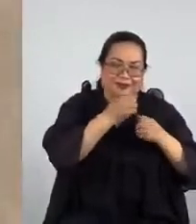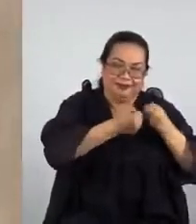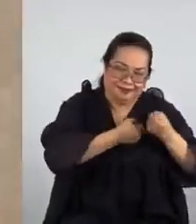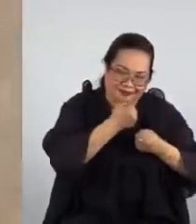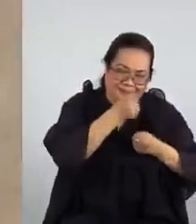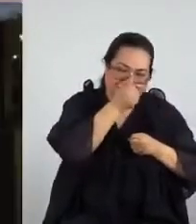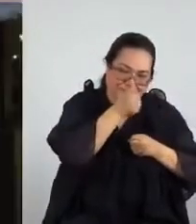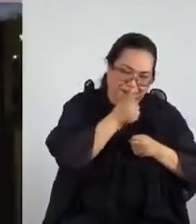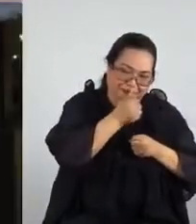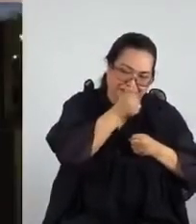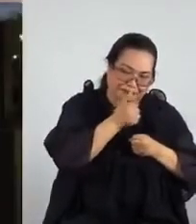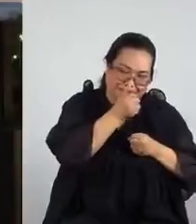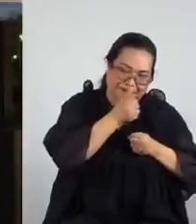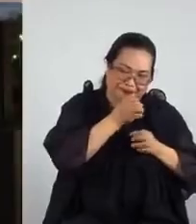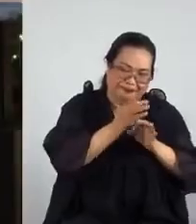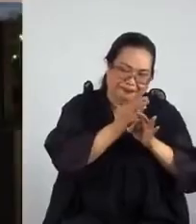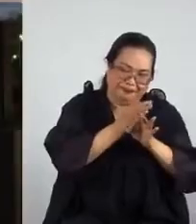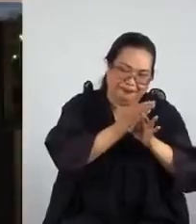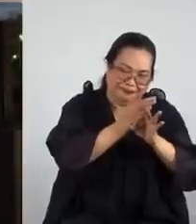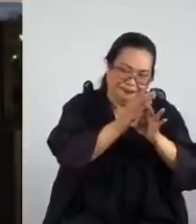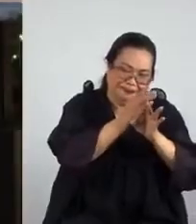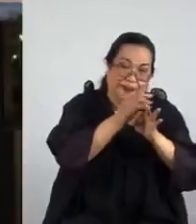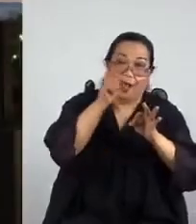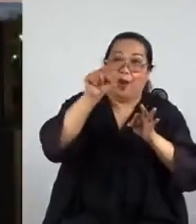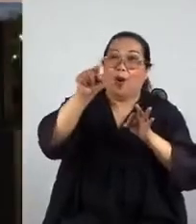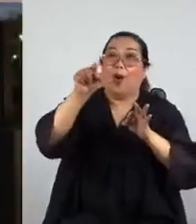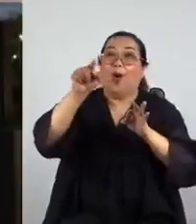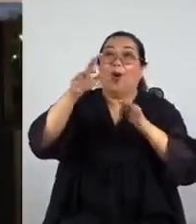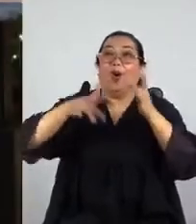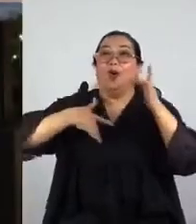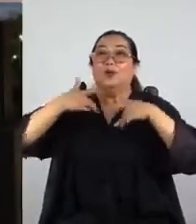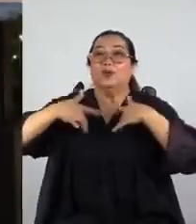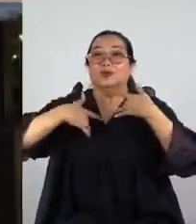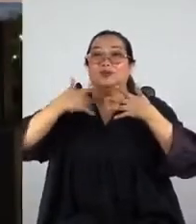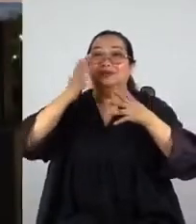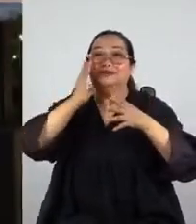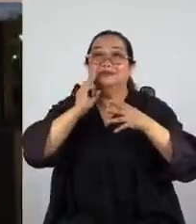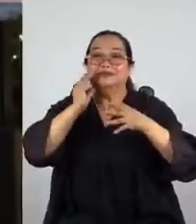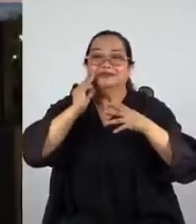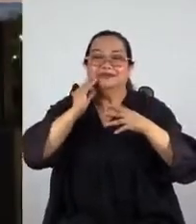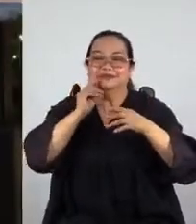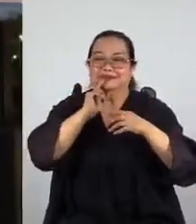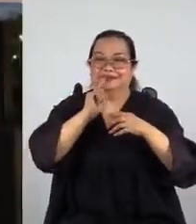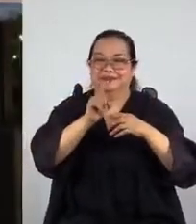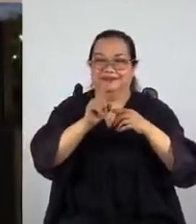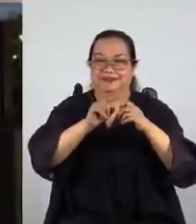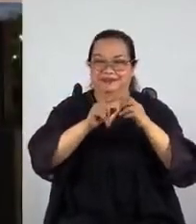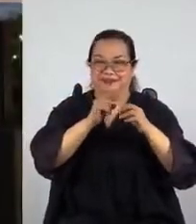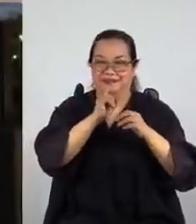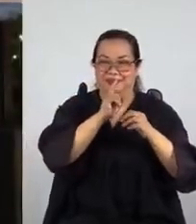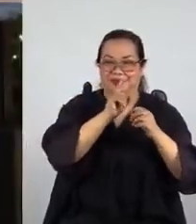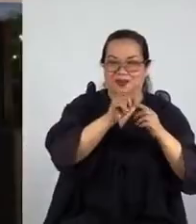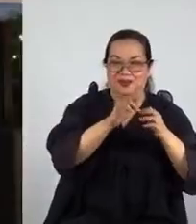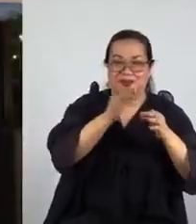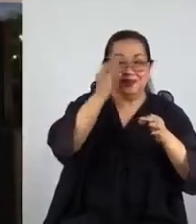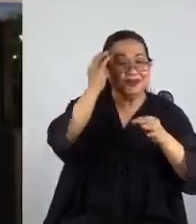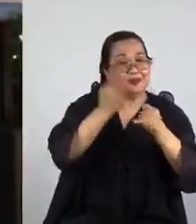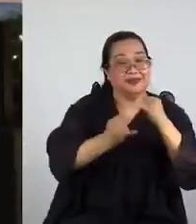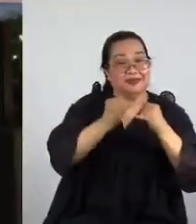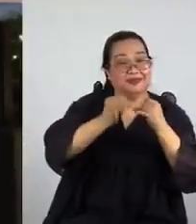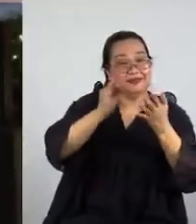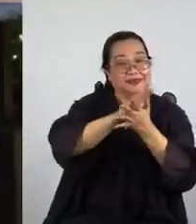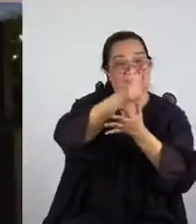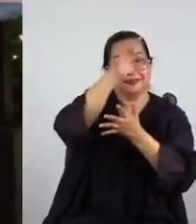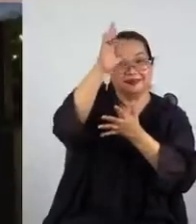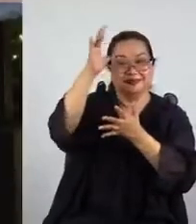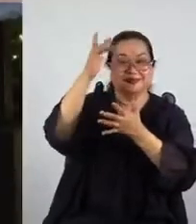we endure following Jesus Christ. There will be joys along the way. But really, the final glory, the final